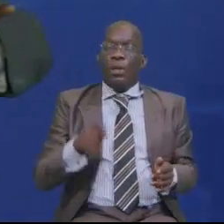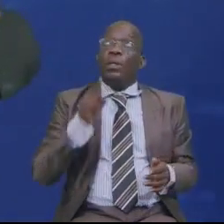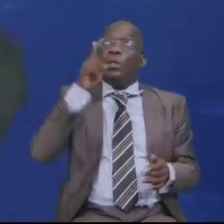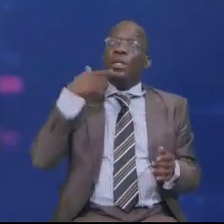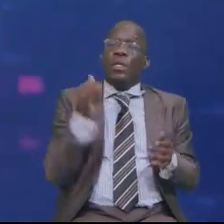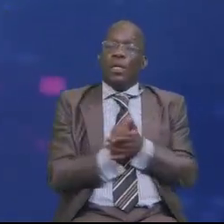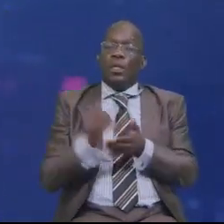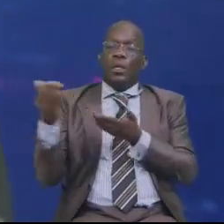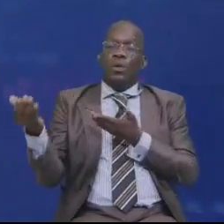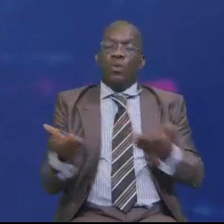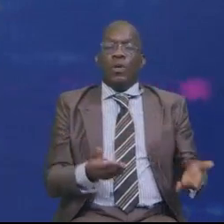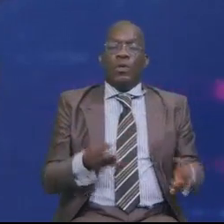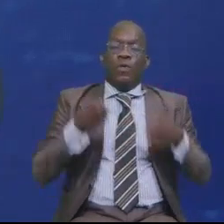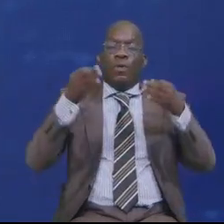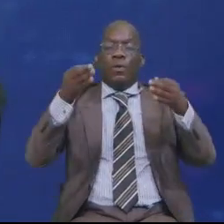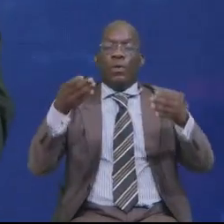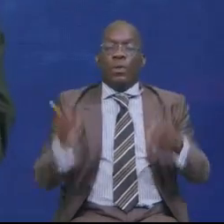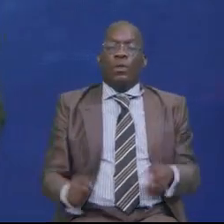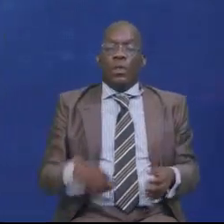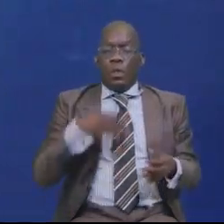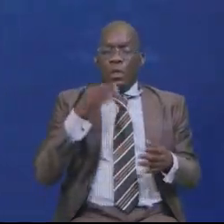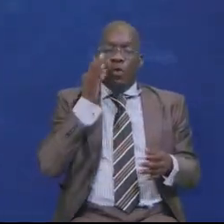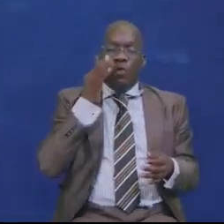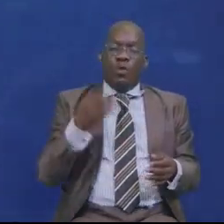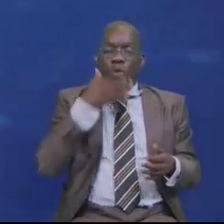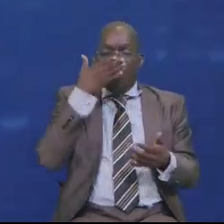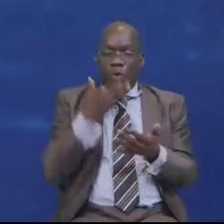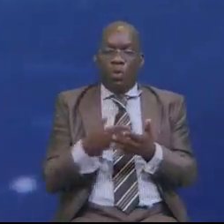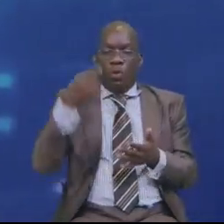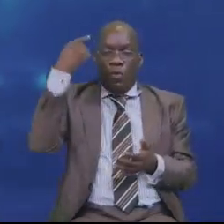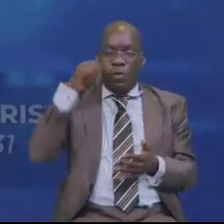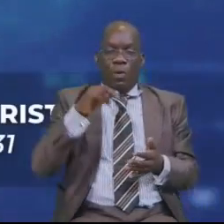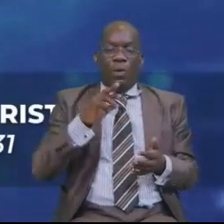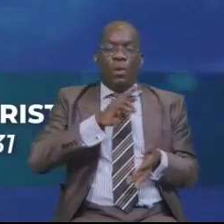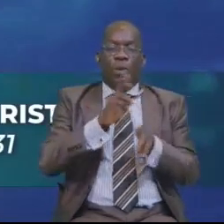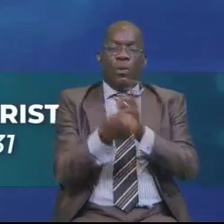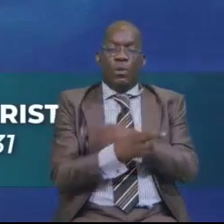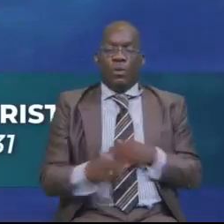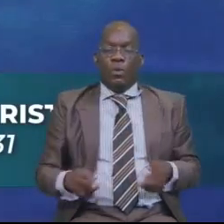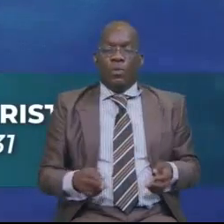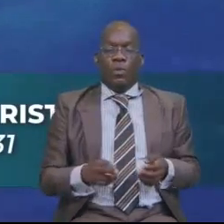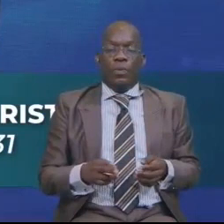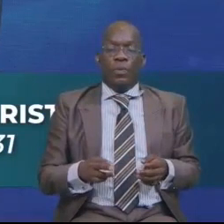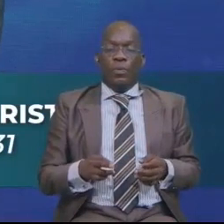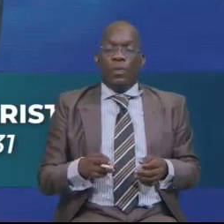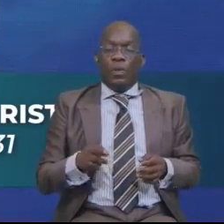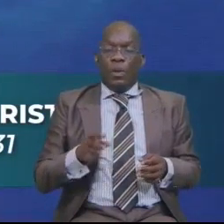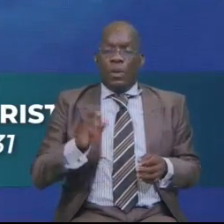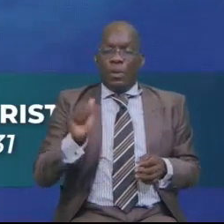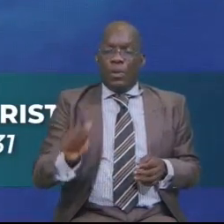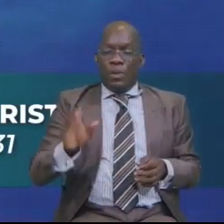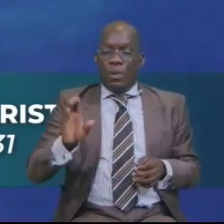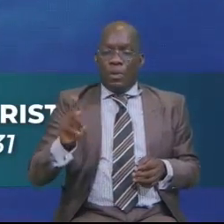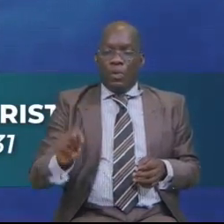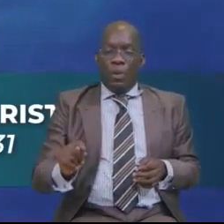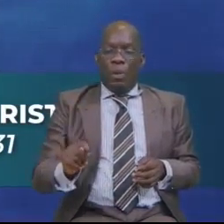forth. The fruits meet for repentance. It tells us in Acts chapter